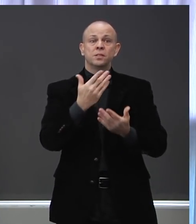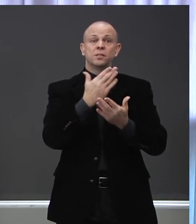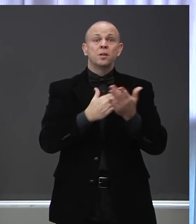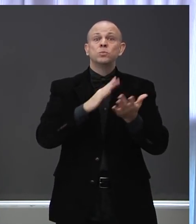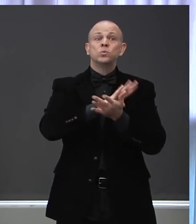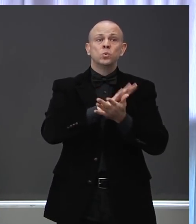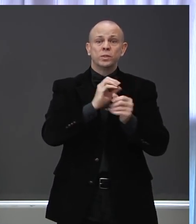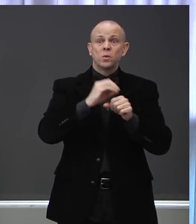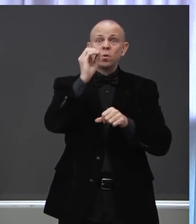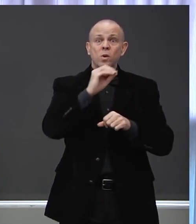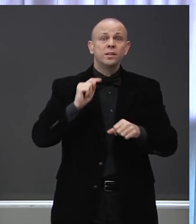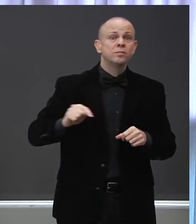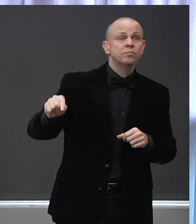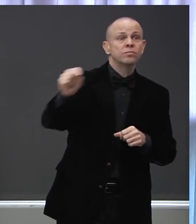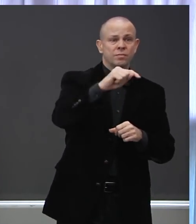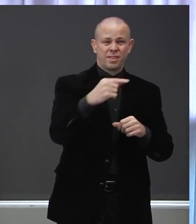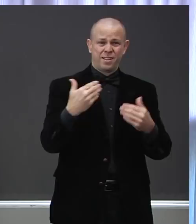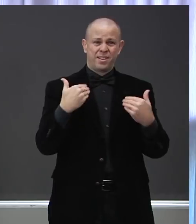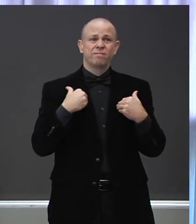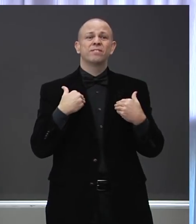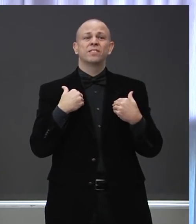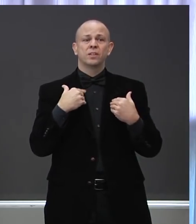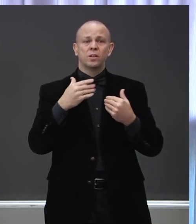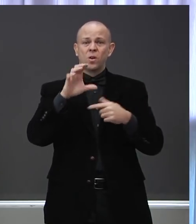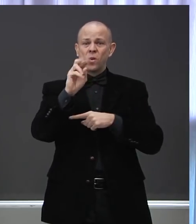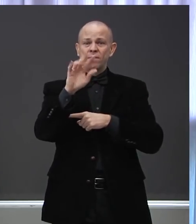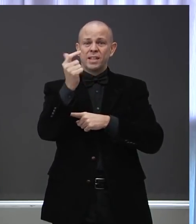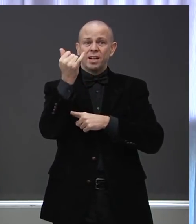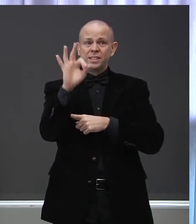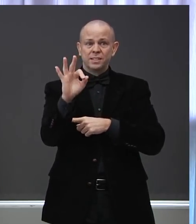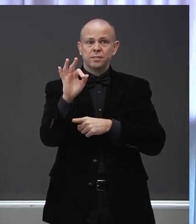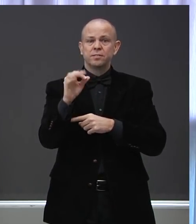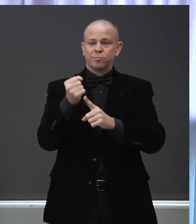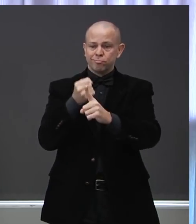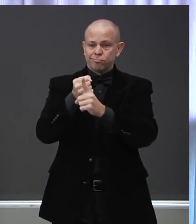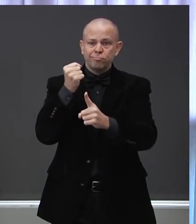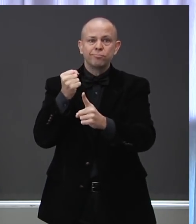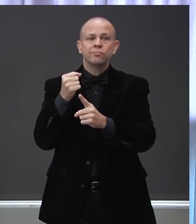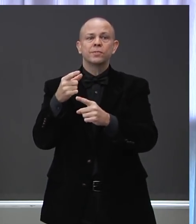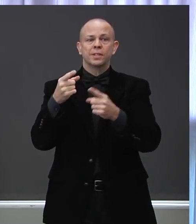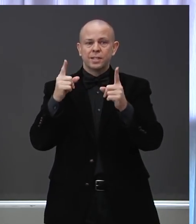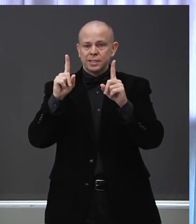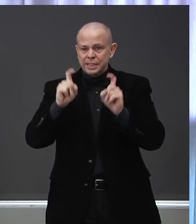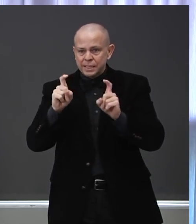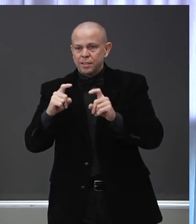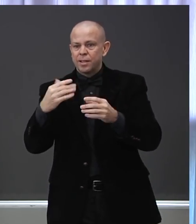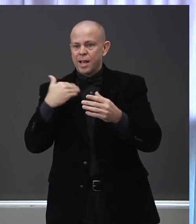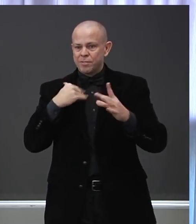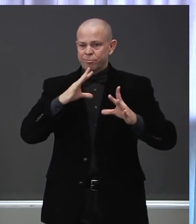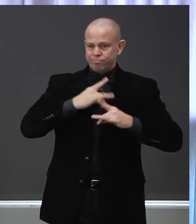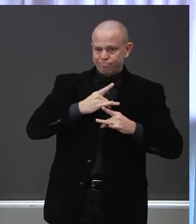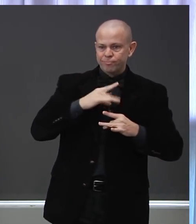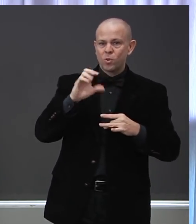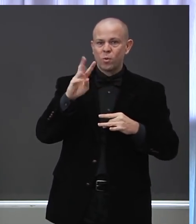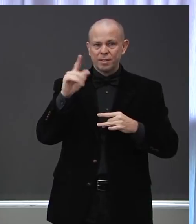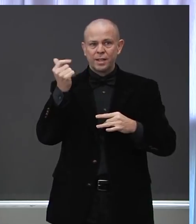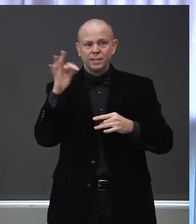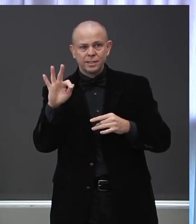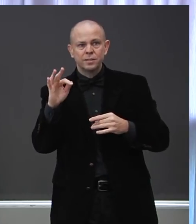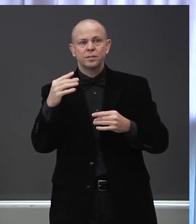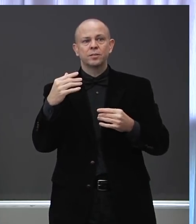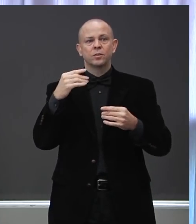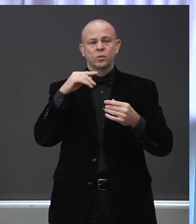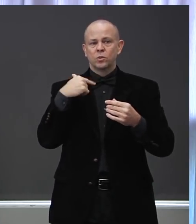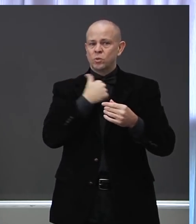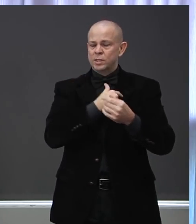seen positive COVID-19 tests in students or staff members, and while we will continue to identify cases in our